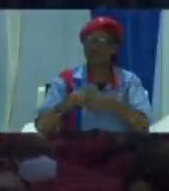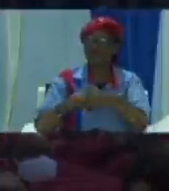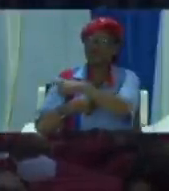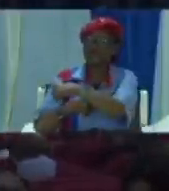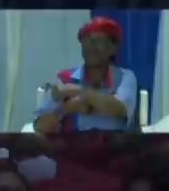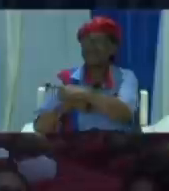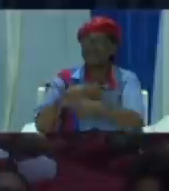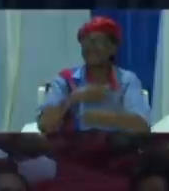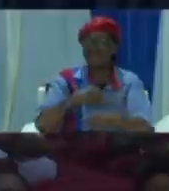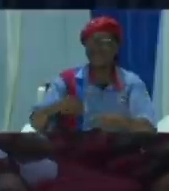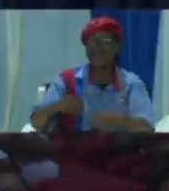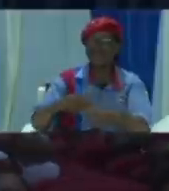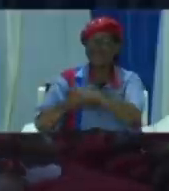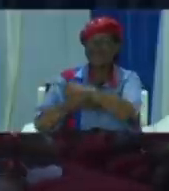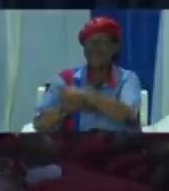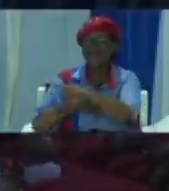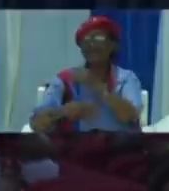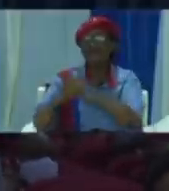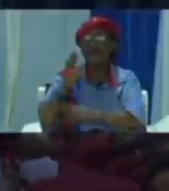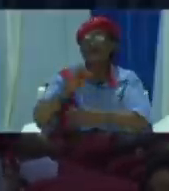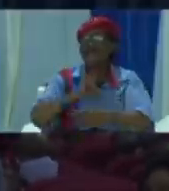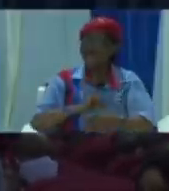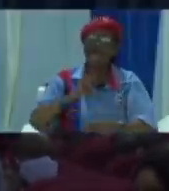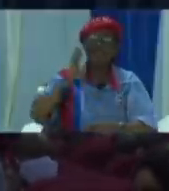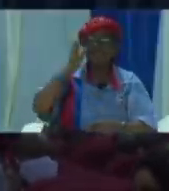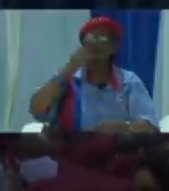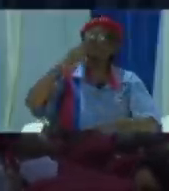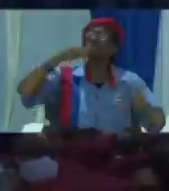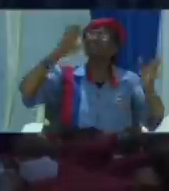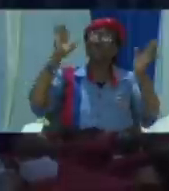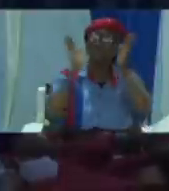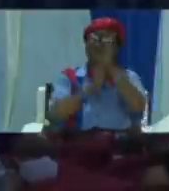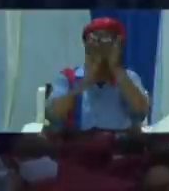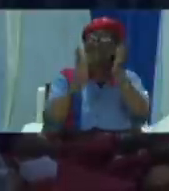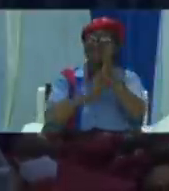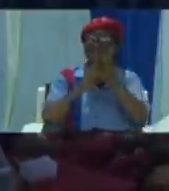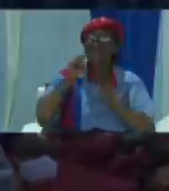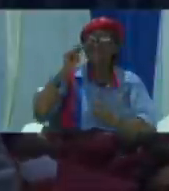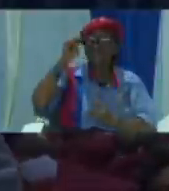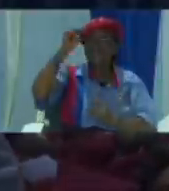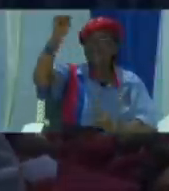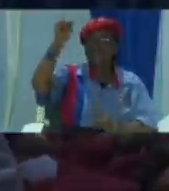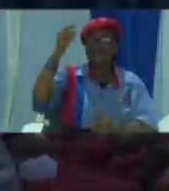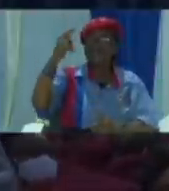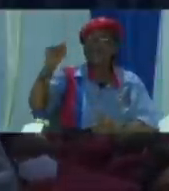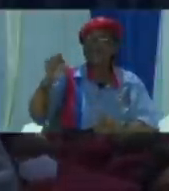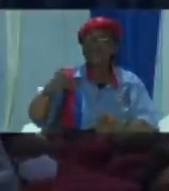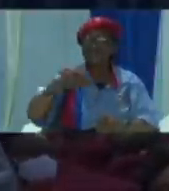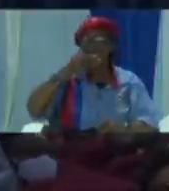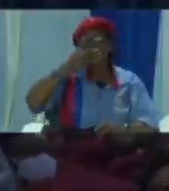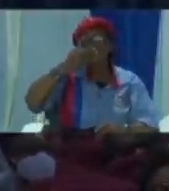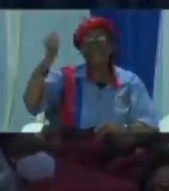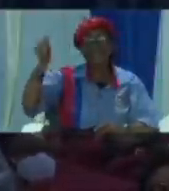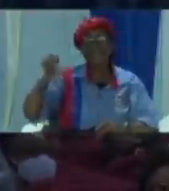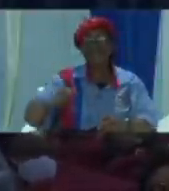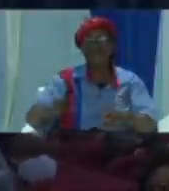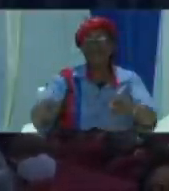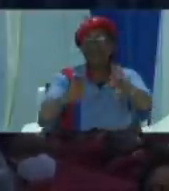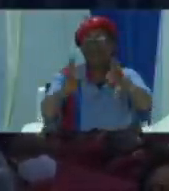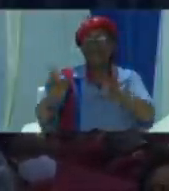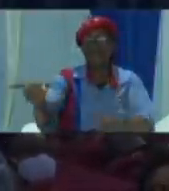will praise Him. And the best way you can praise God is in your mother tongue.